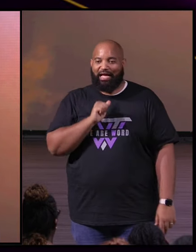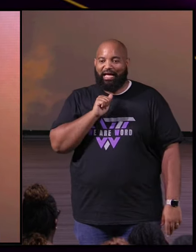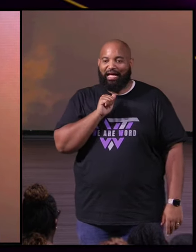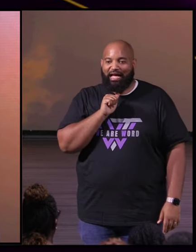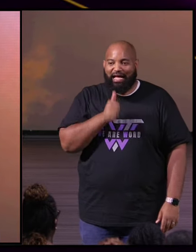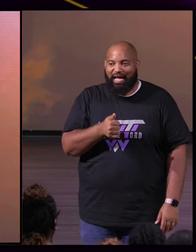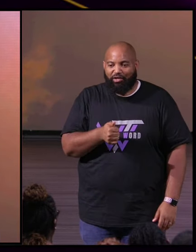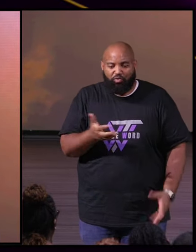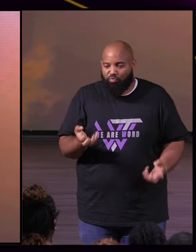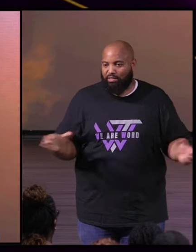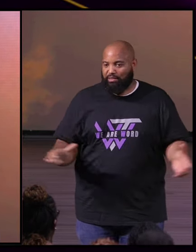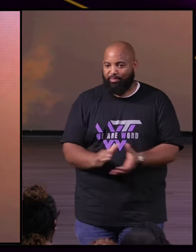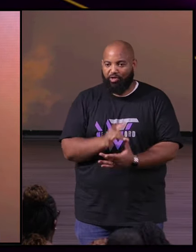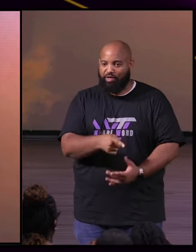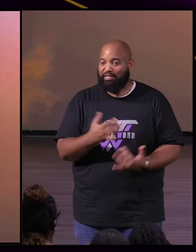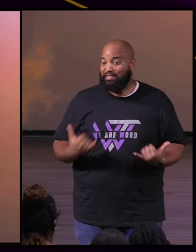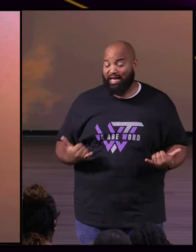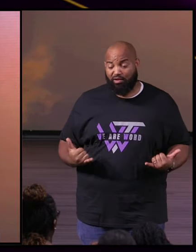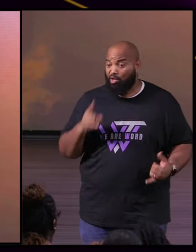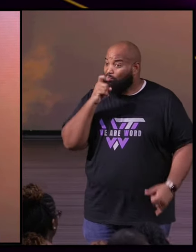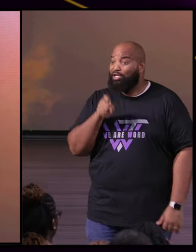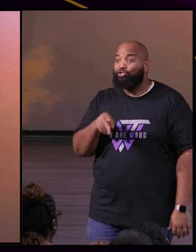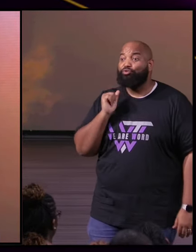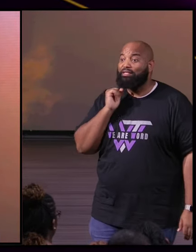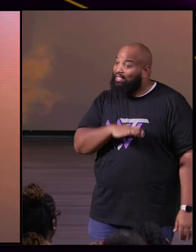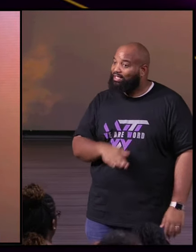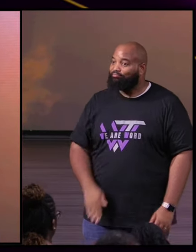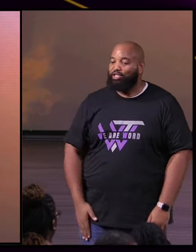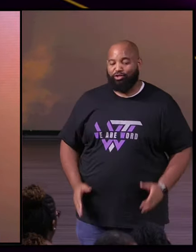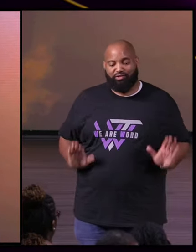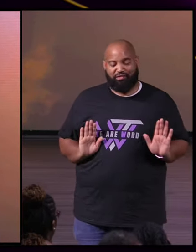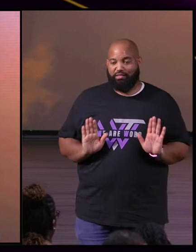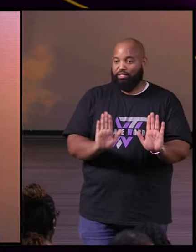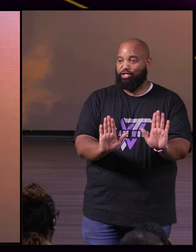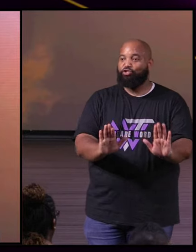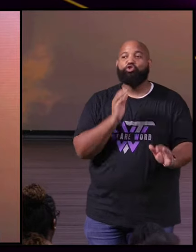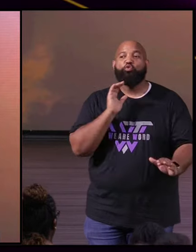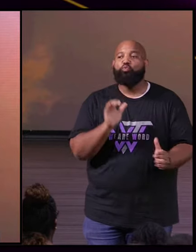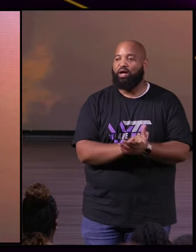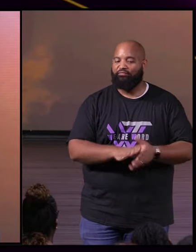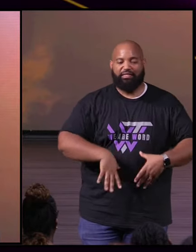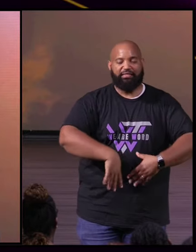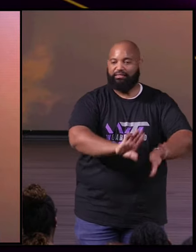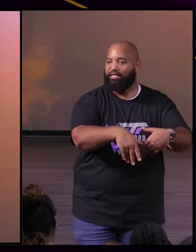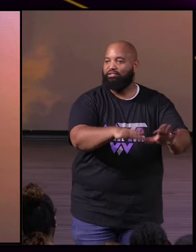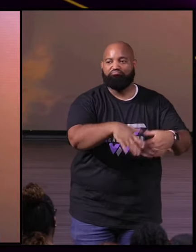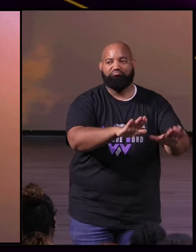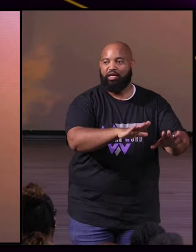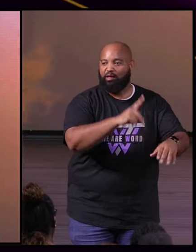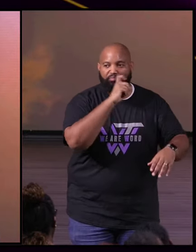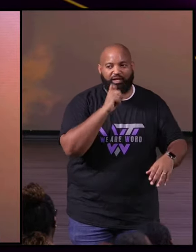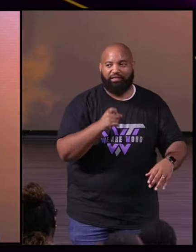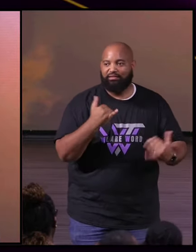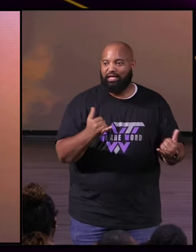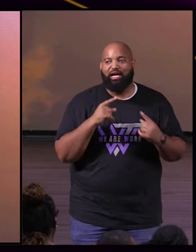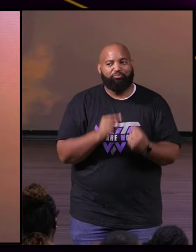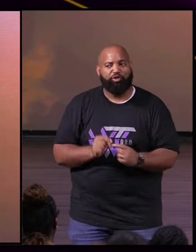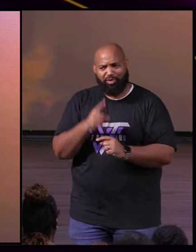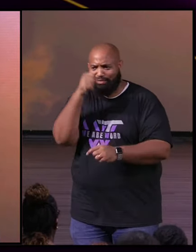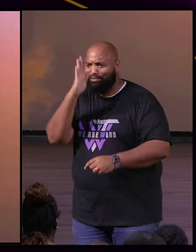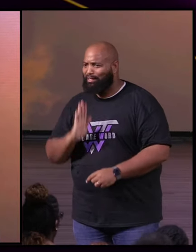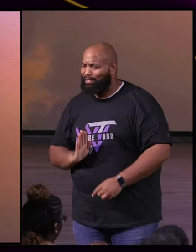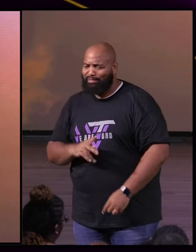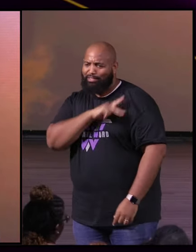my wife. Now therefore, here is your wife. Take her and go your way." So